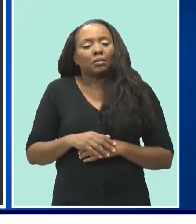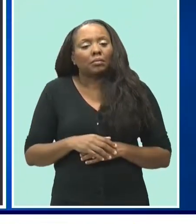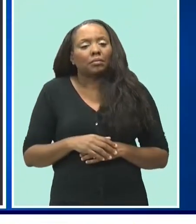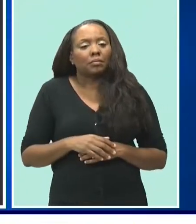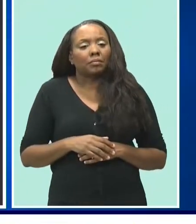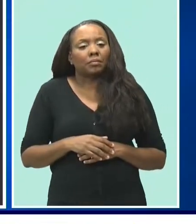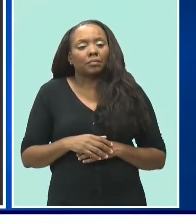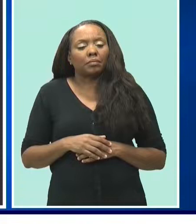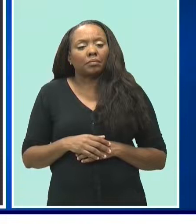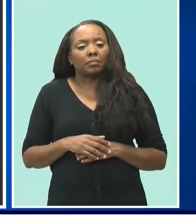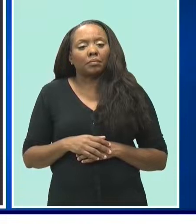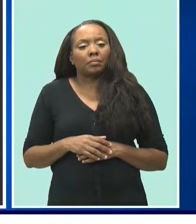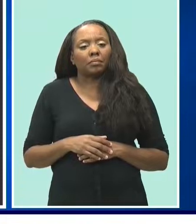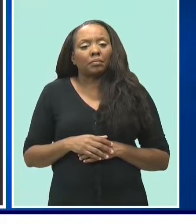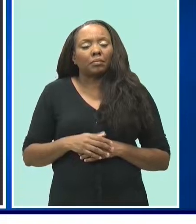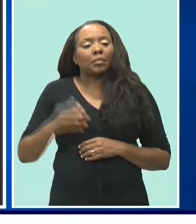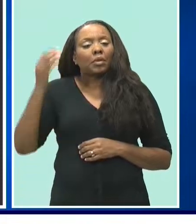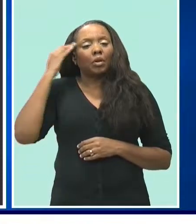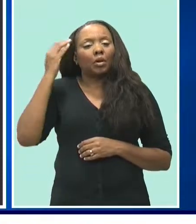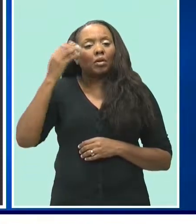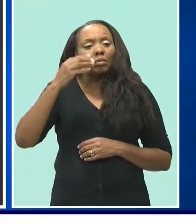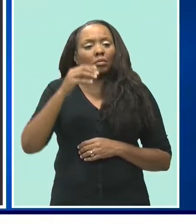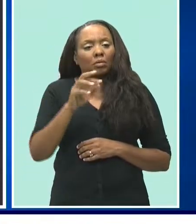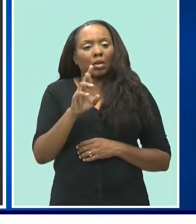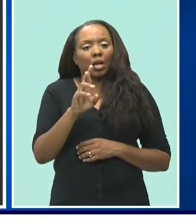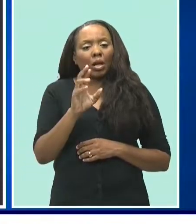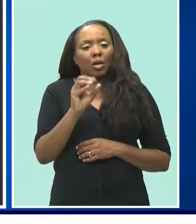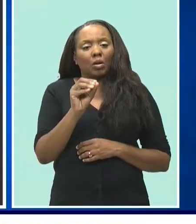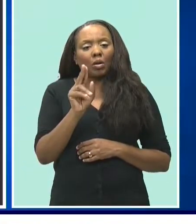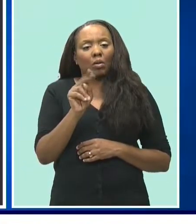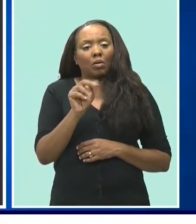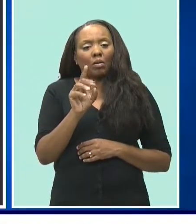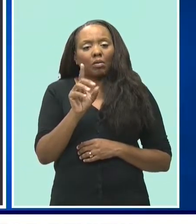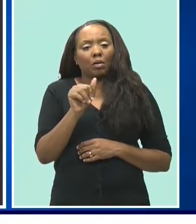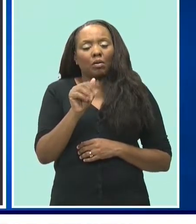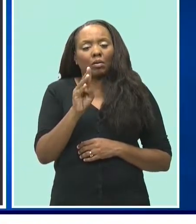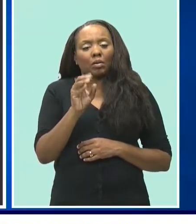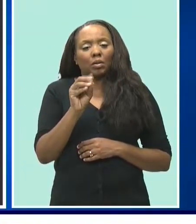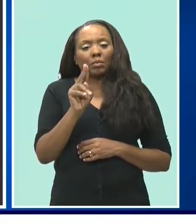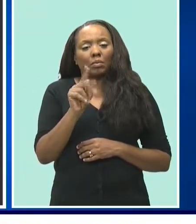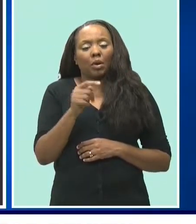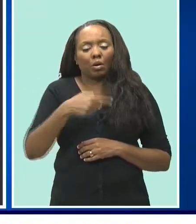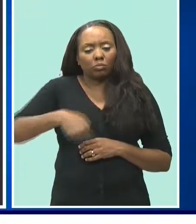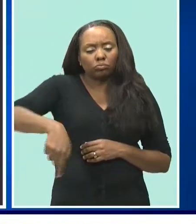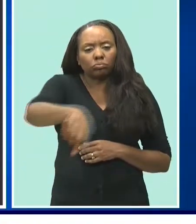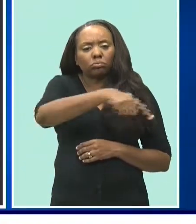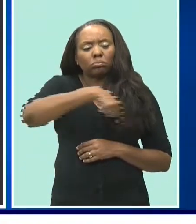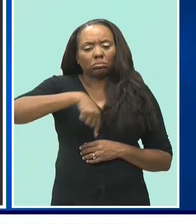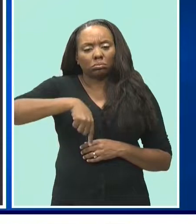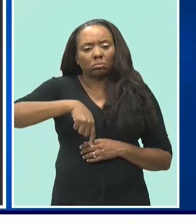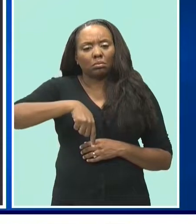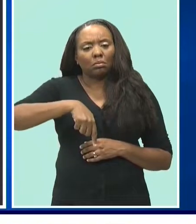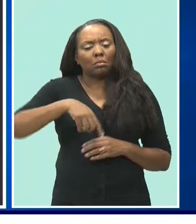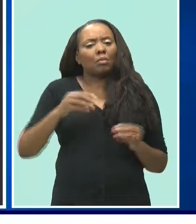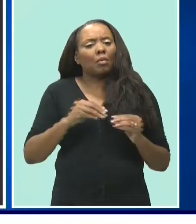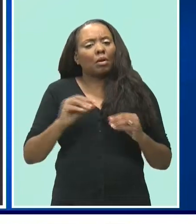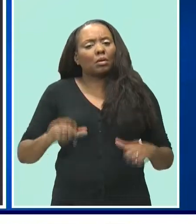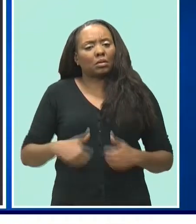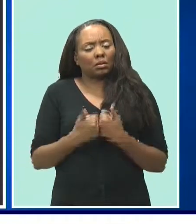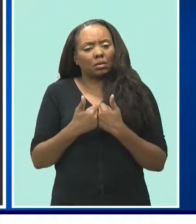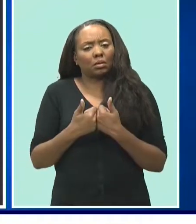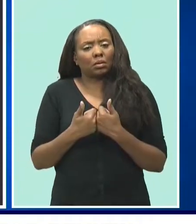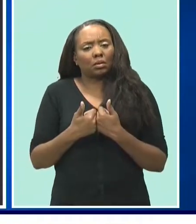roundabout, that was one of the most challenging. It was slightly almost